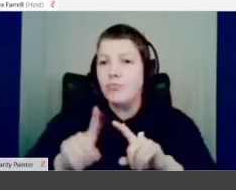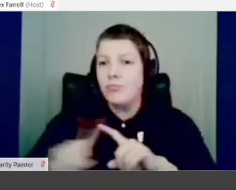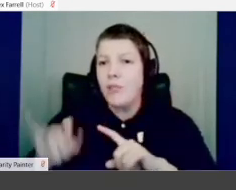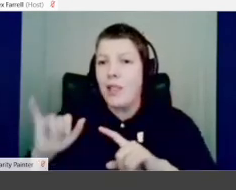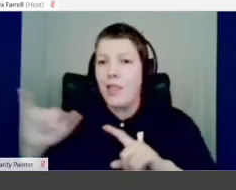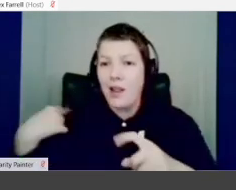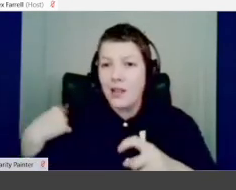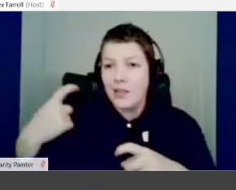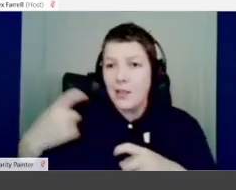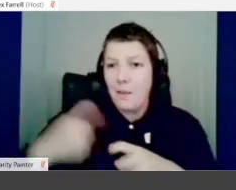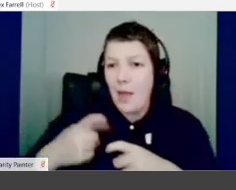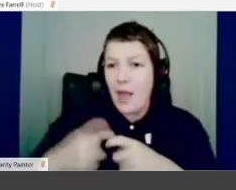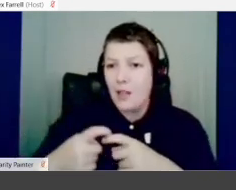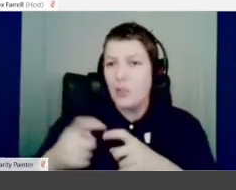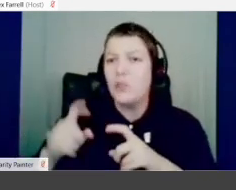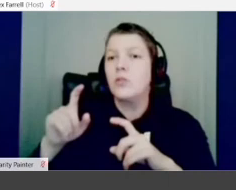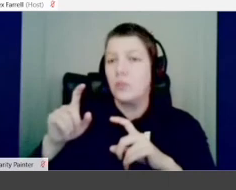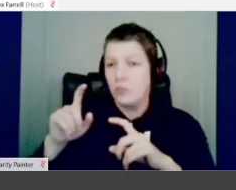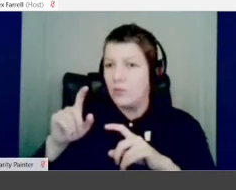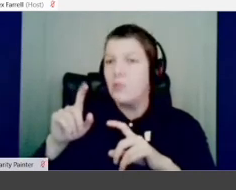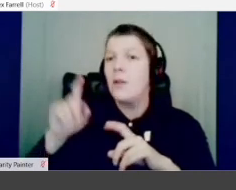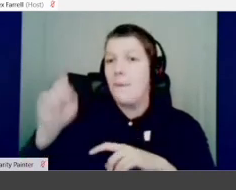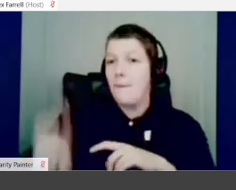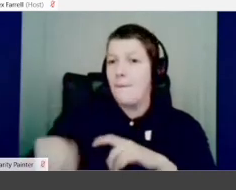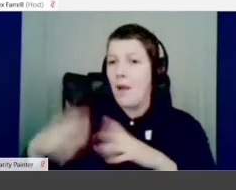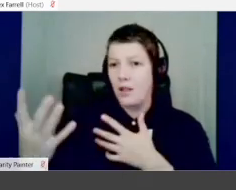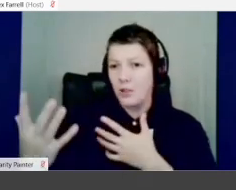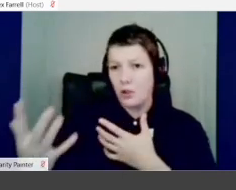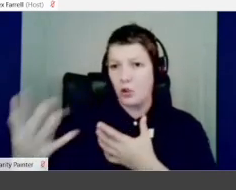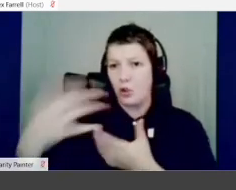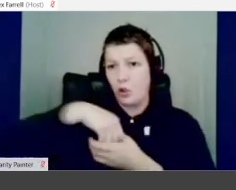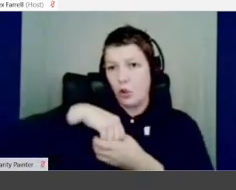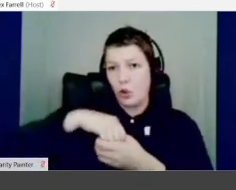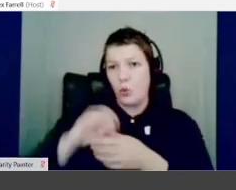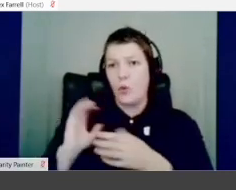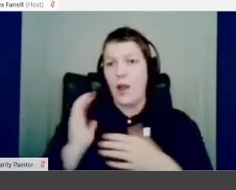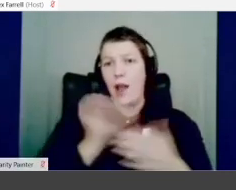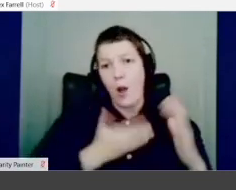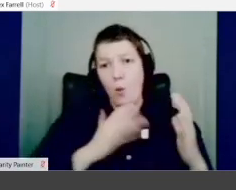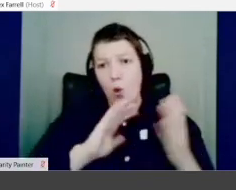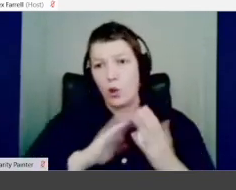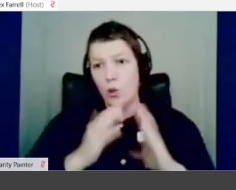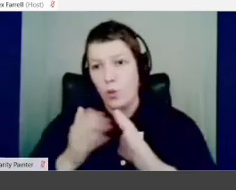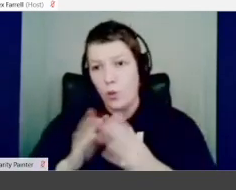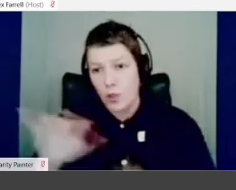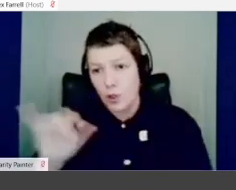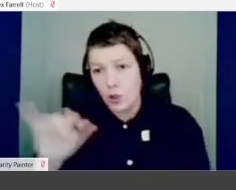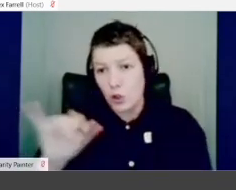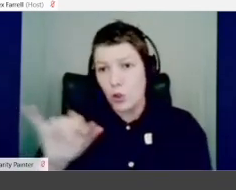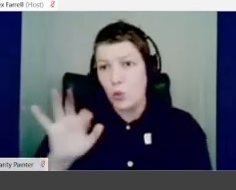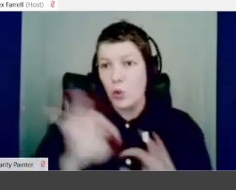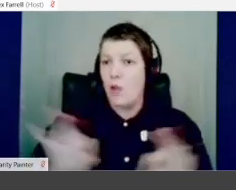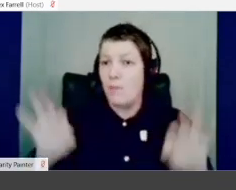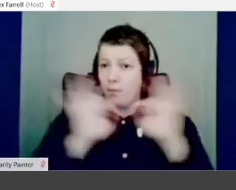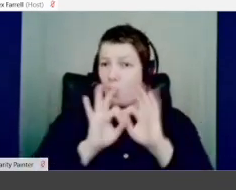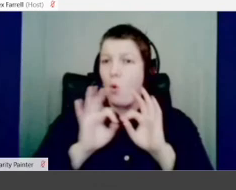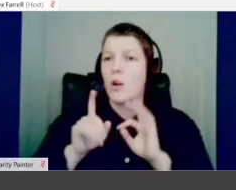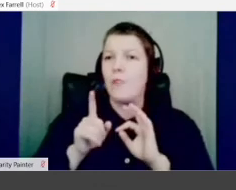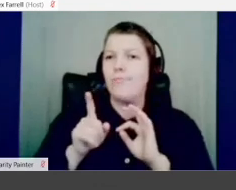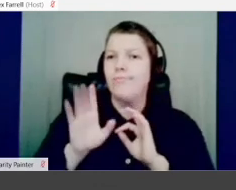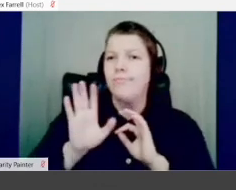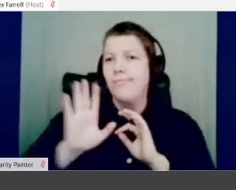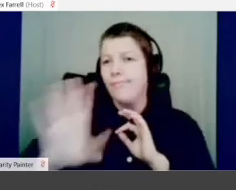of including, the people in our community and making sure their voices are heard. That program